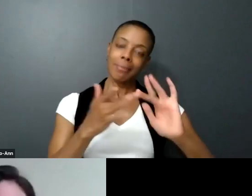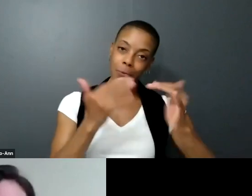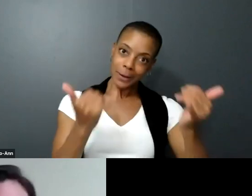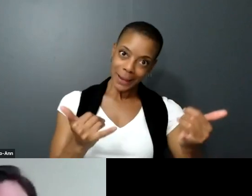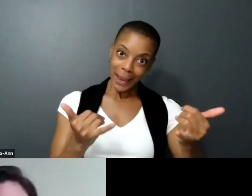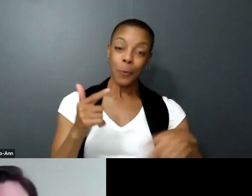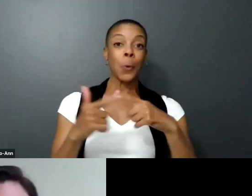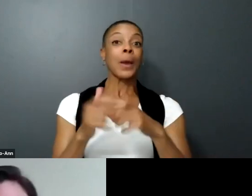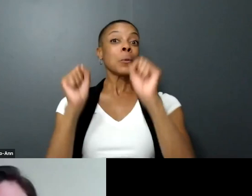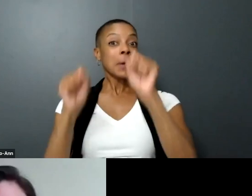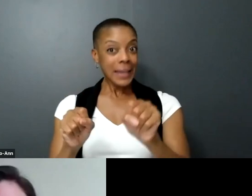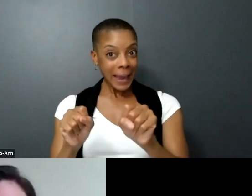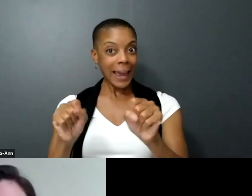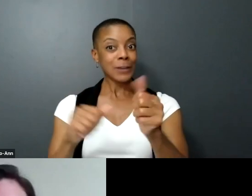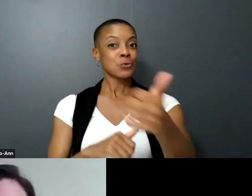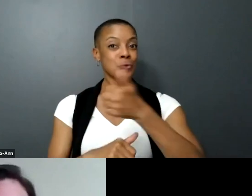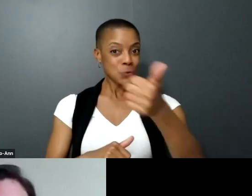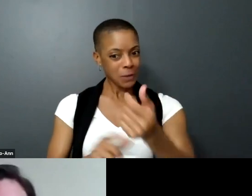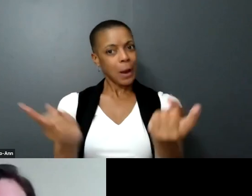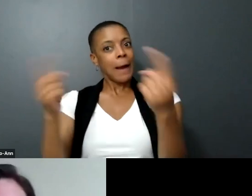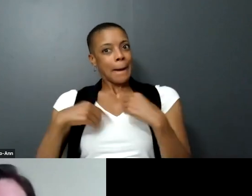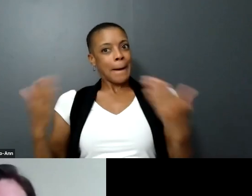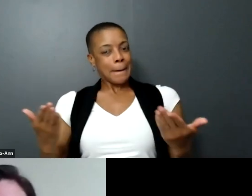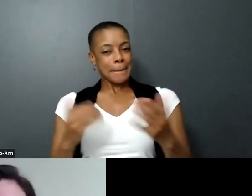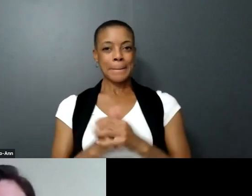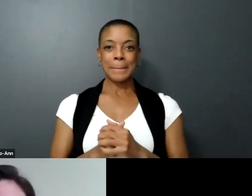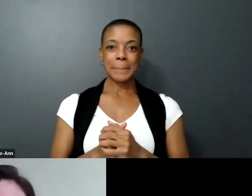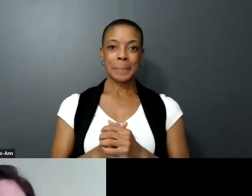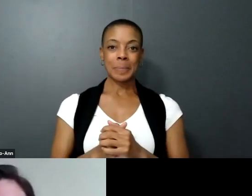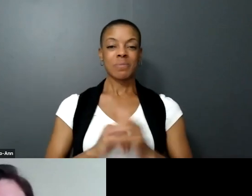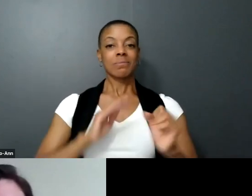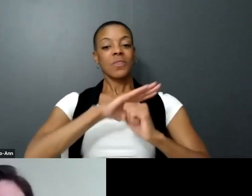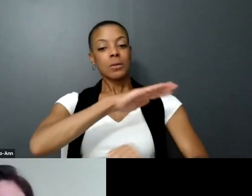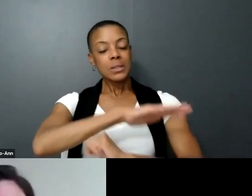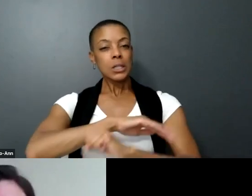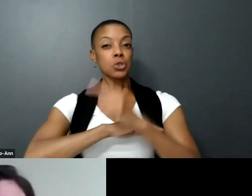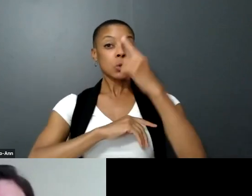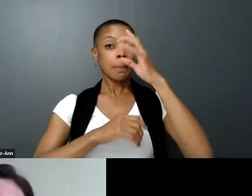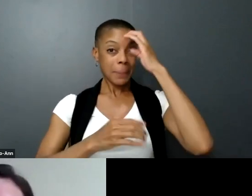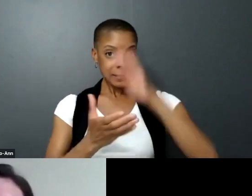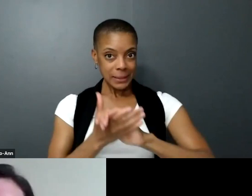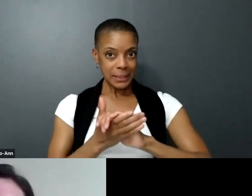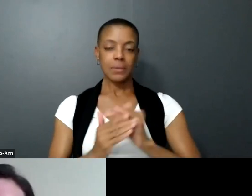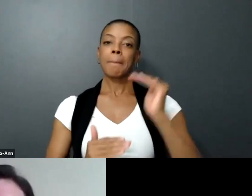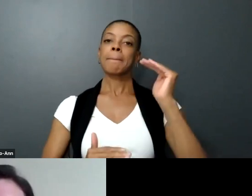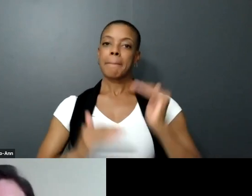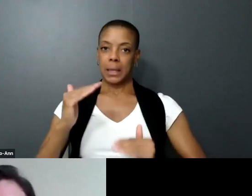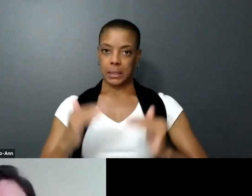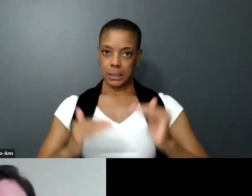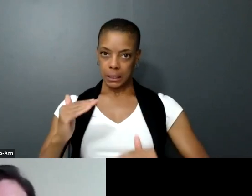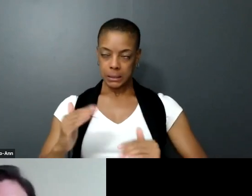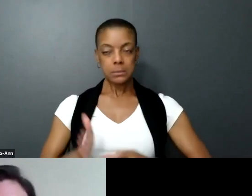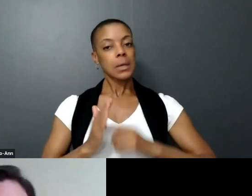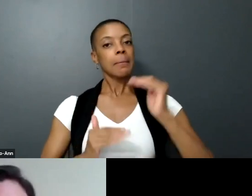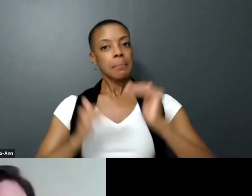it's once again safe to gather. Our foundational belief is balance. We need balance in our world for